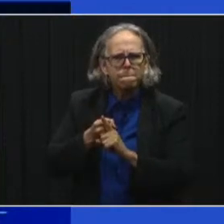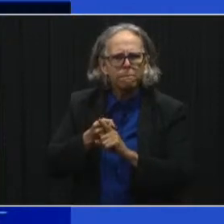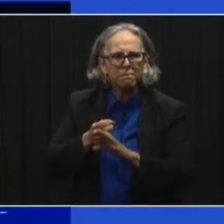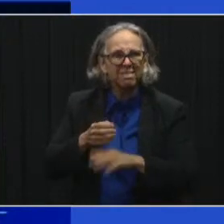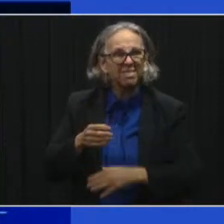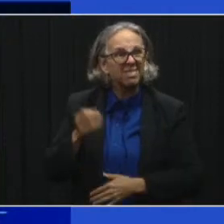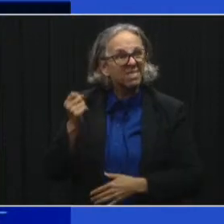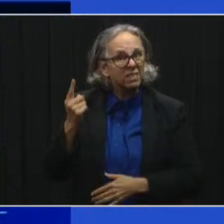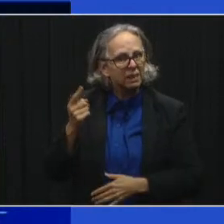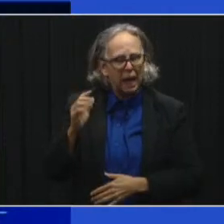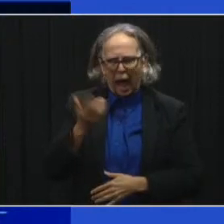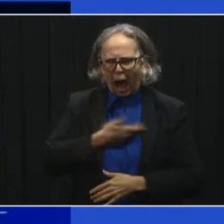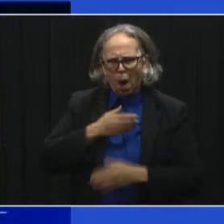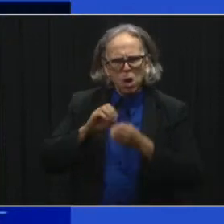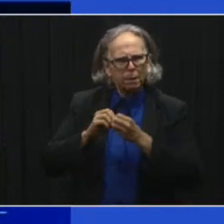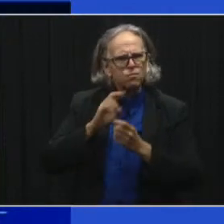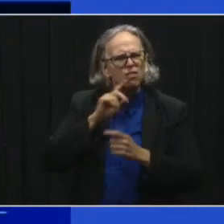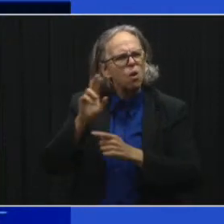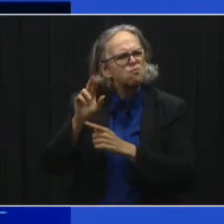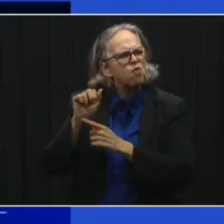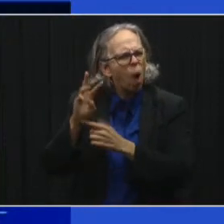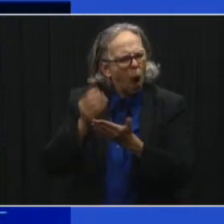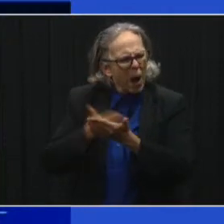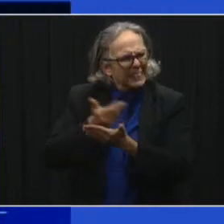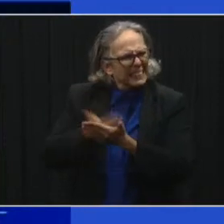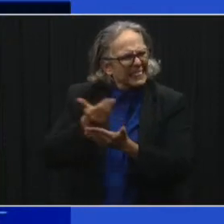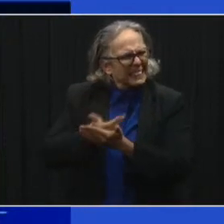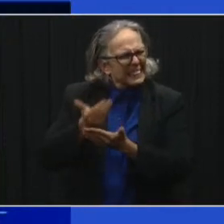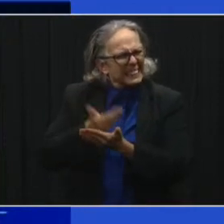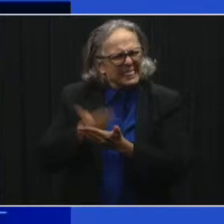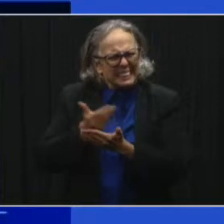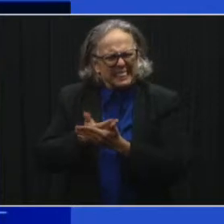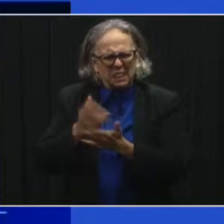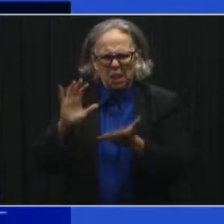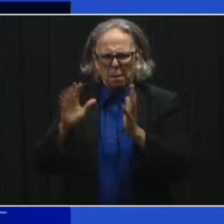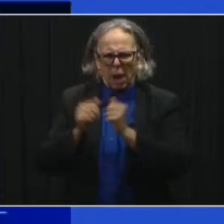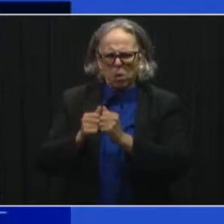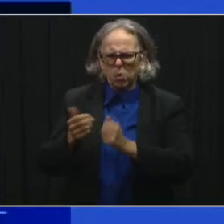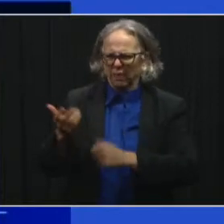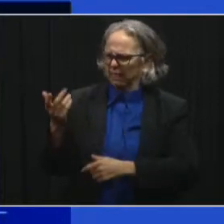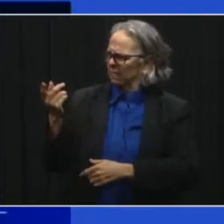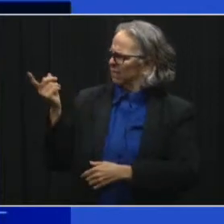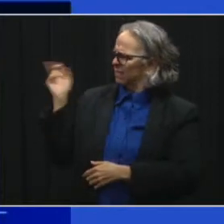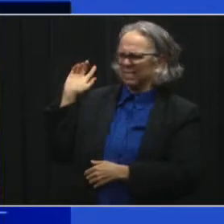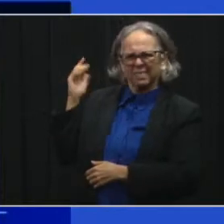July 4th. That number